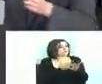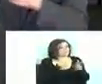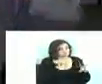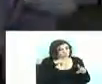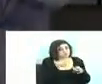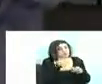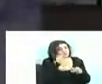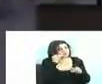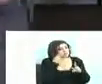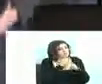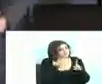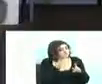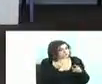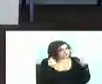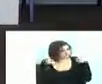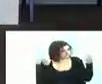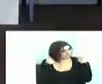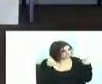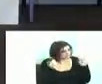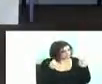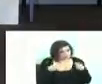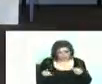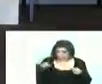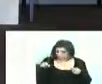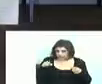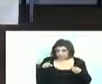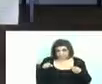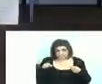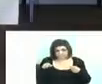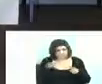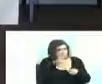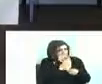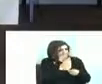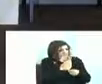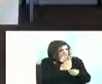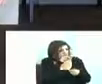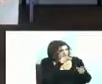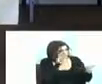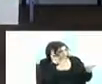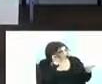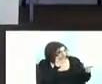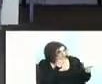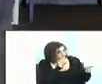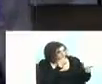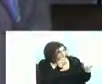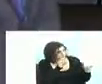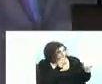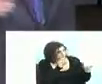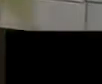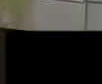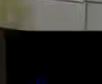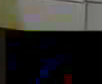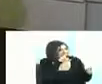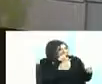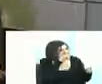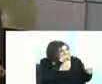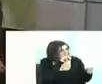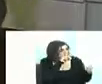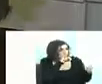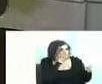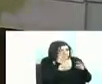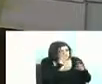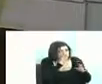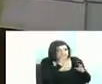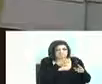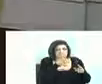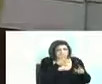have my gym bag, and I see that there are these little ducks, and I hear all this honking from this mama duck because she's worried because her little baby ducks can't make it up over